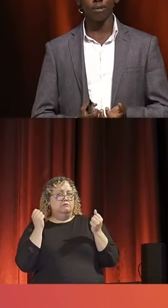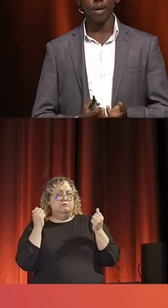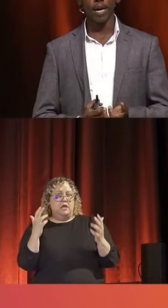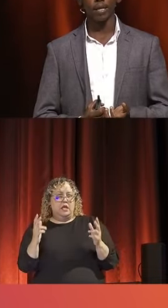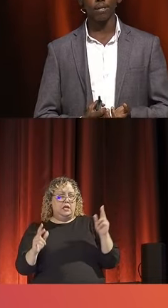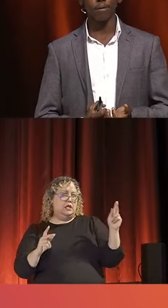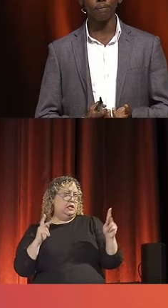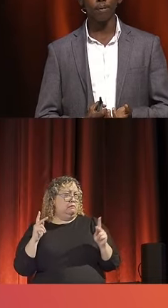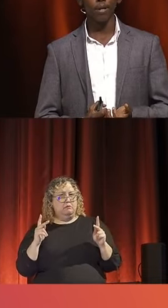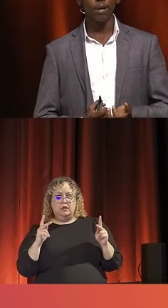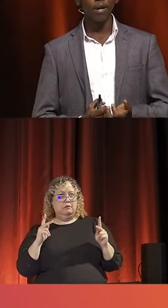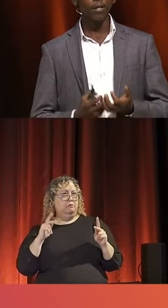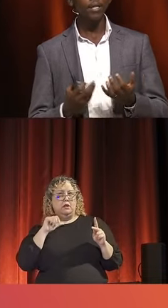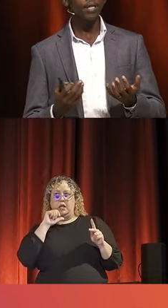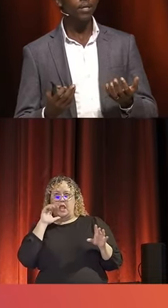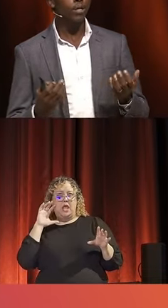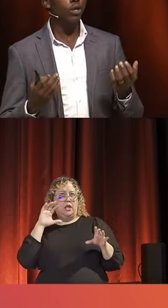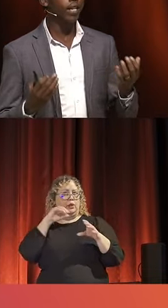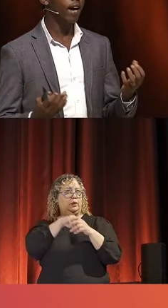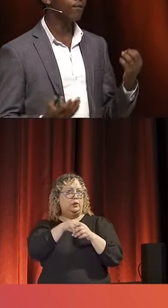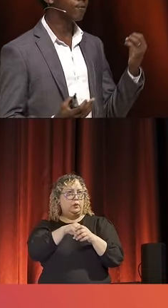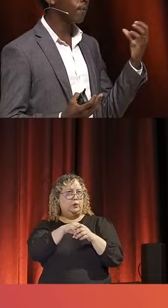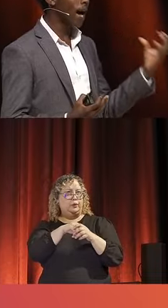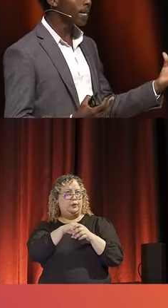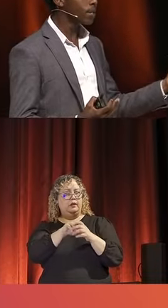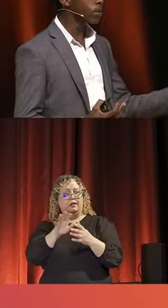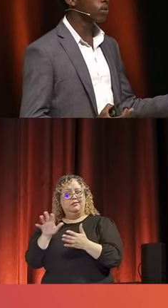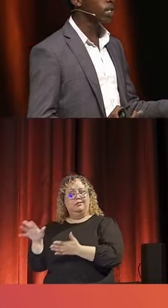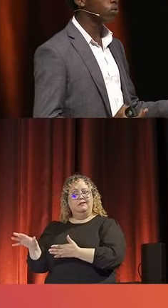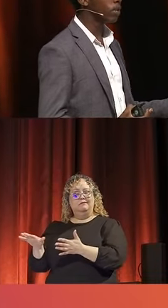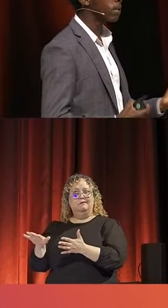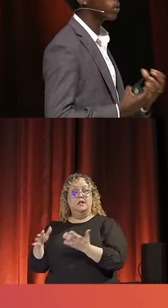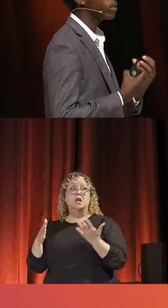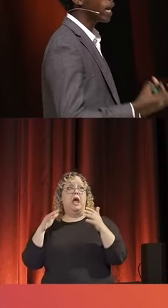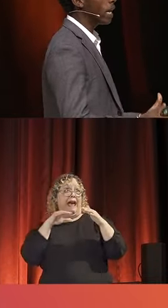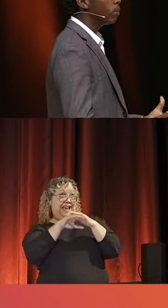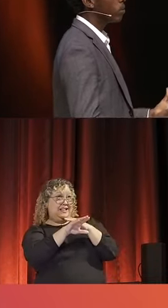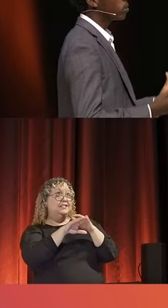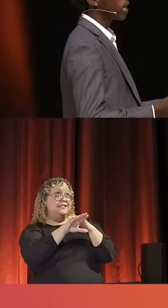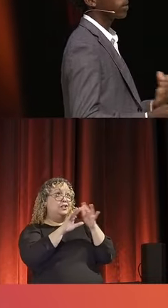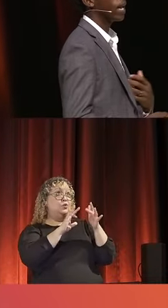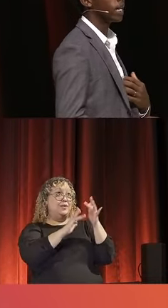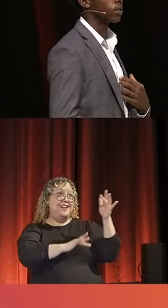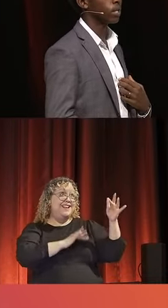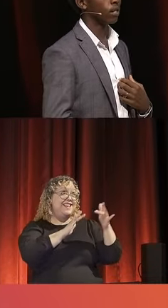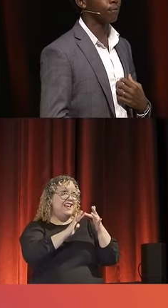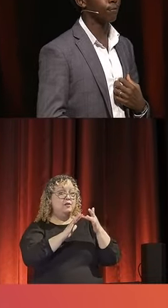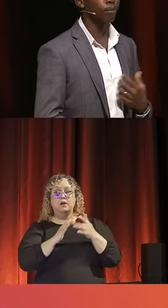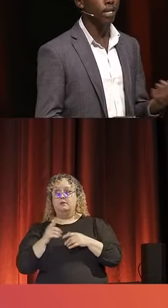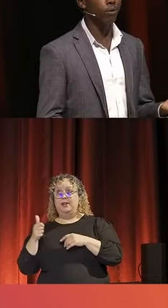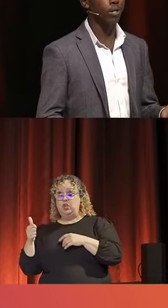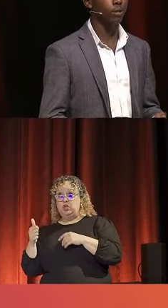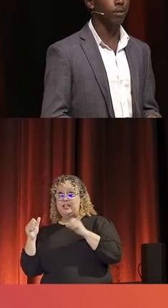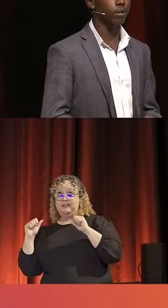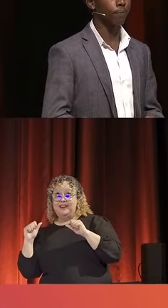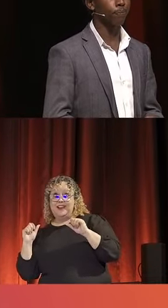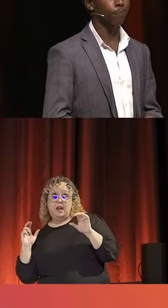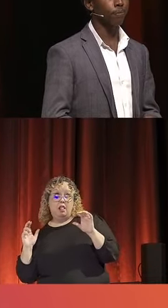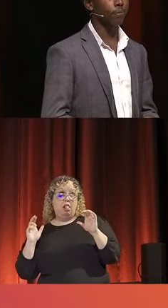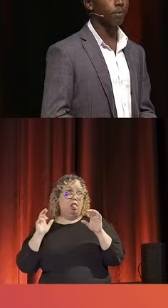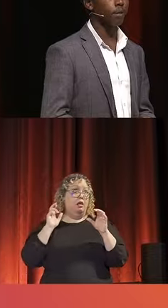is left behind. This is, you can have access to network, but you're not able to get online yourself for many